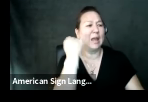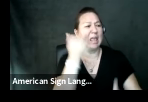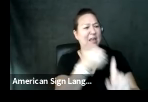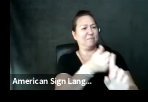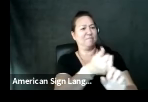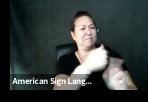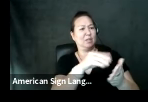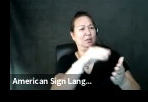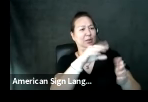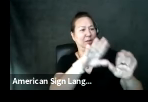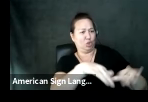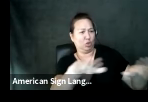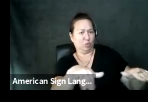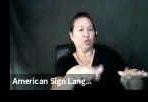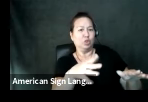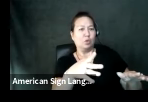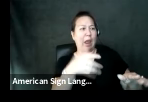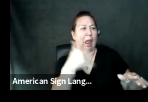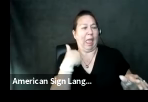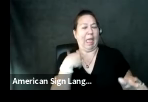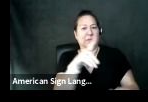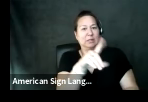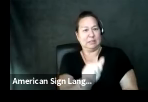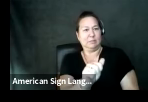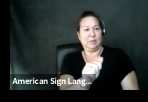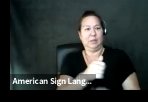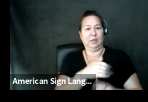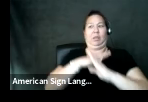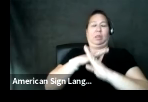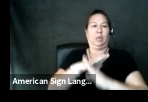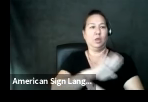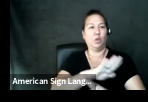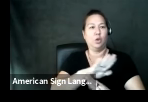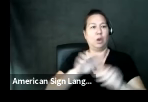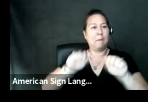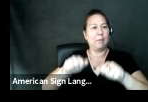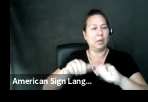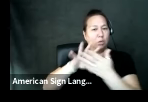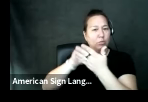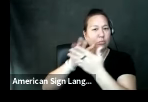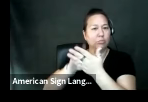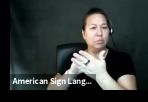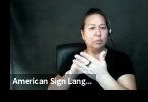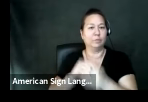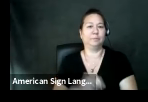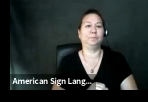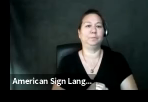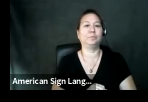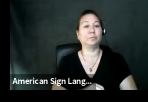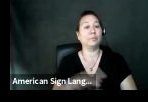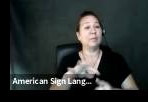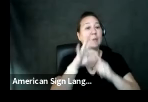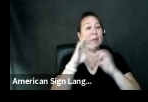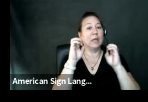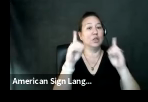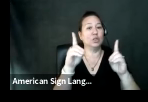So when an IEP team is discussing special education eligibility, they must follow the laws and the guidelines